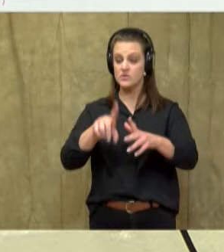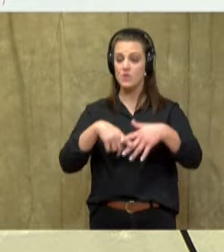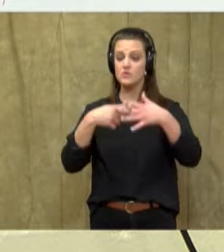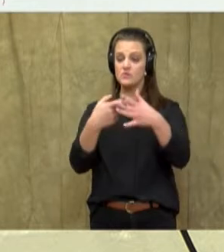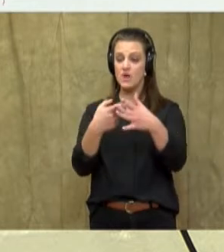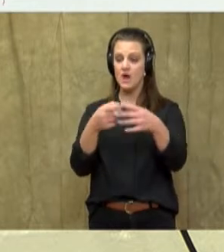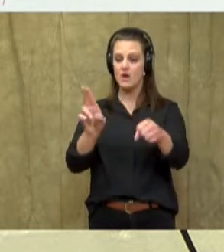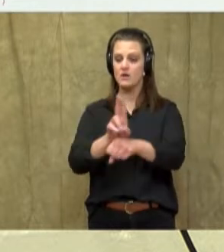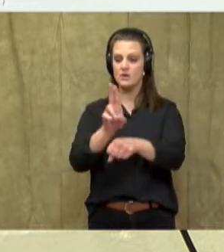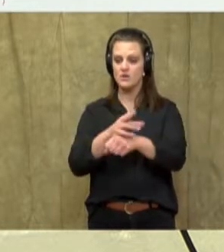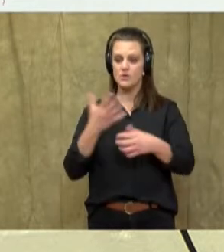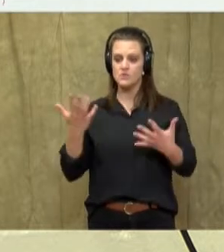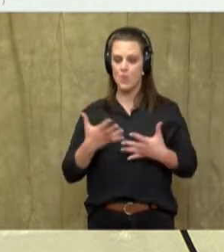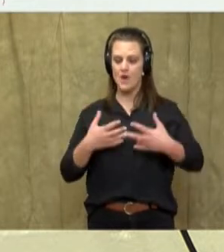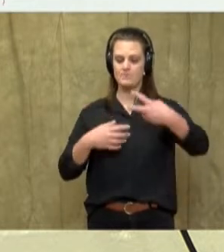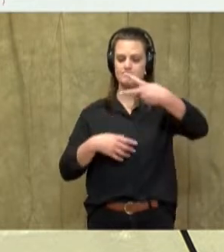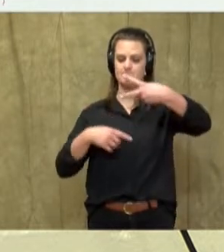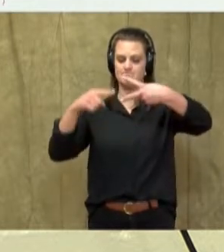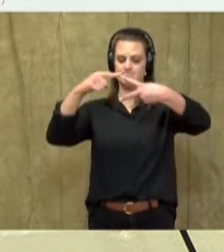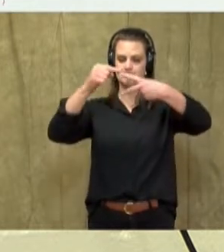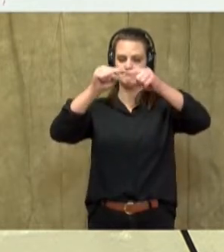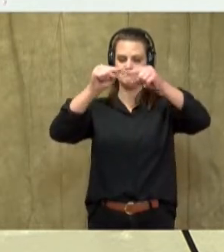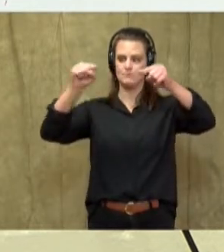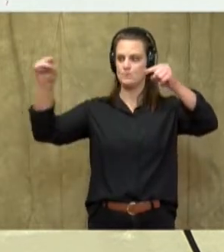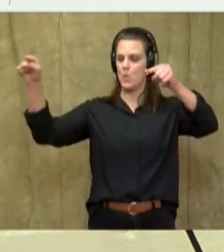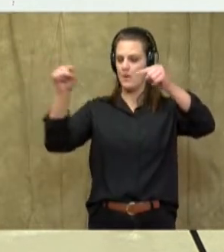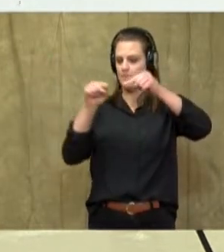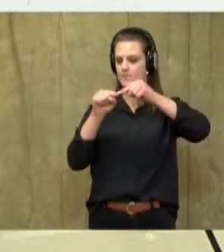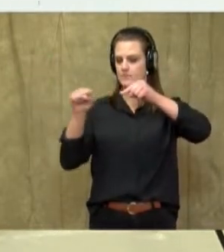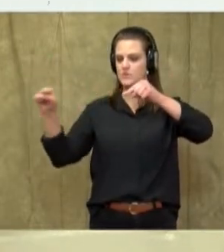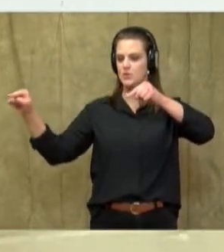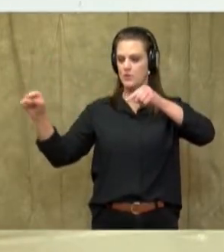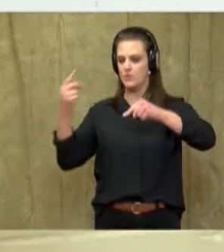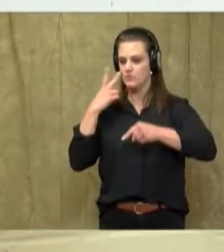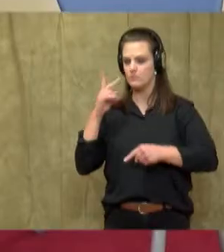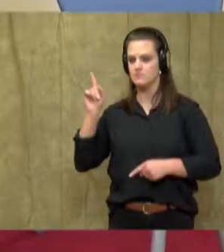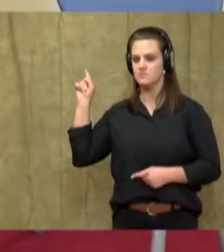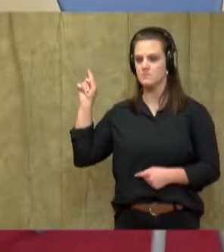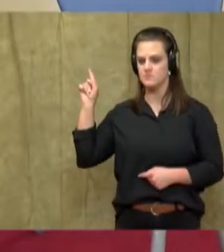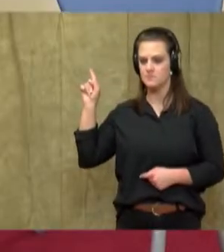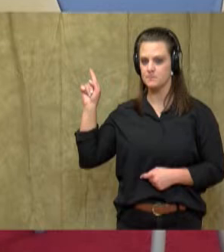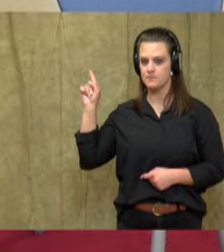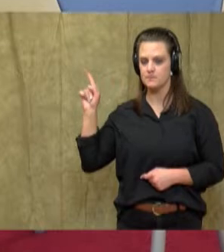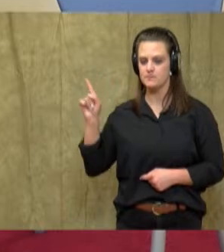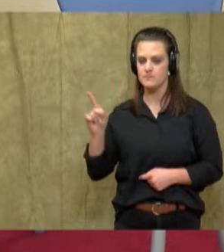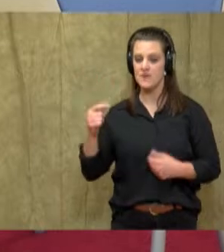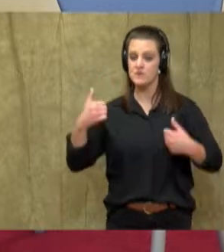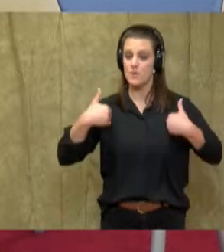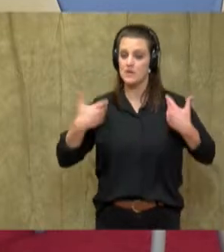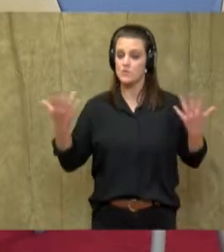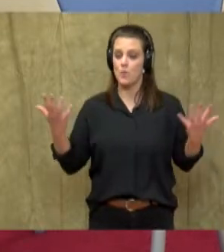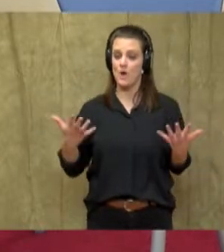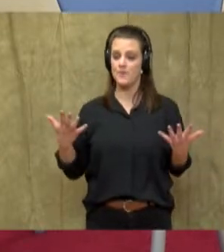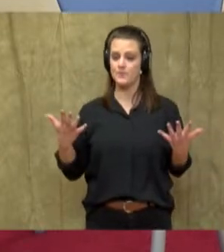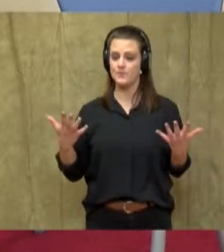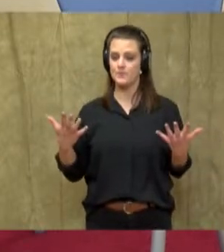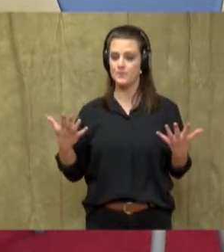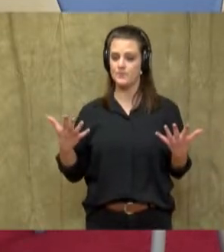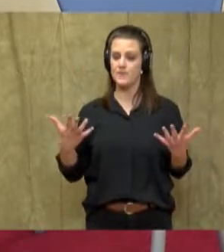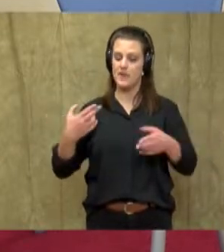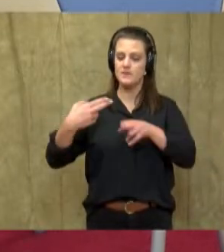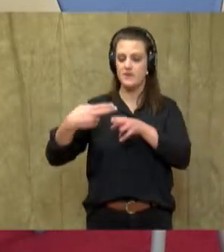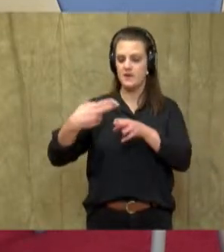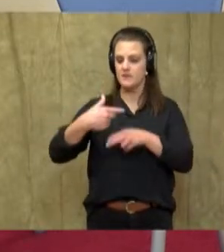with a simple 2-line staff like you see on the board right now. So it has, as the